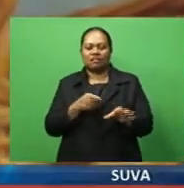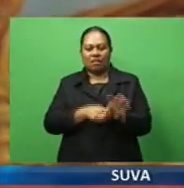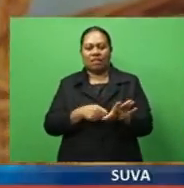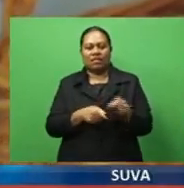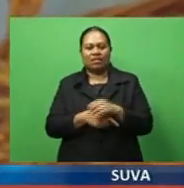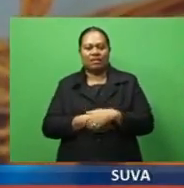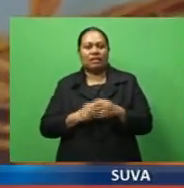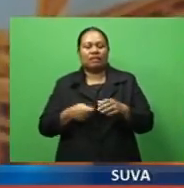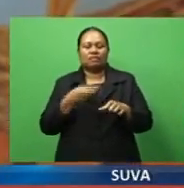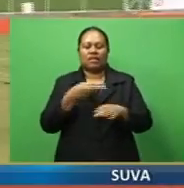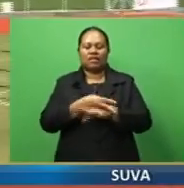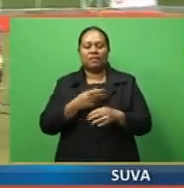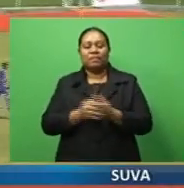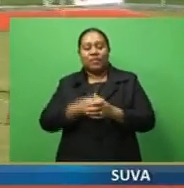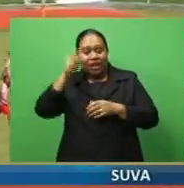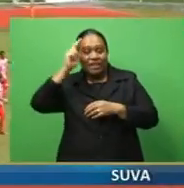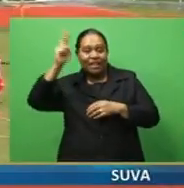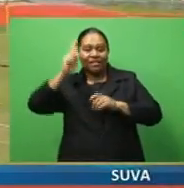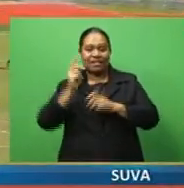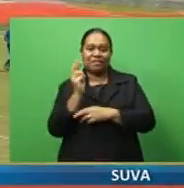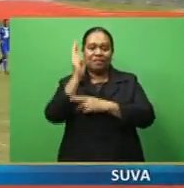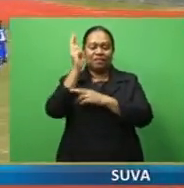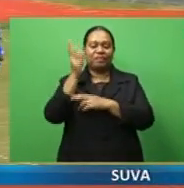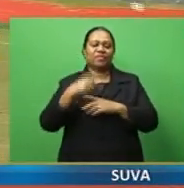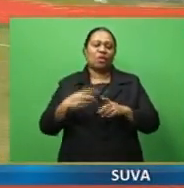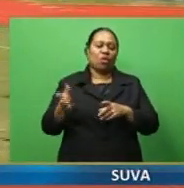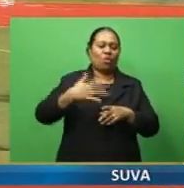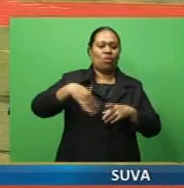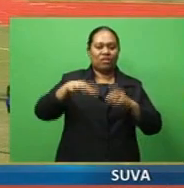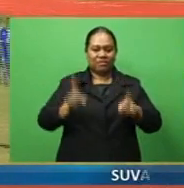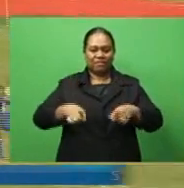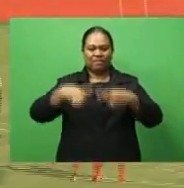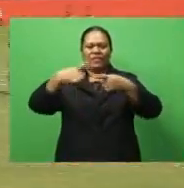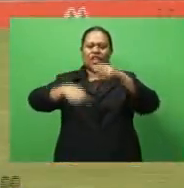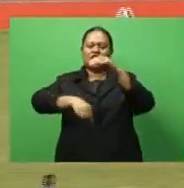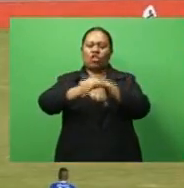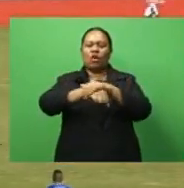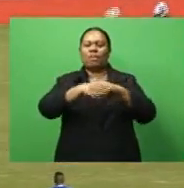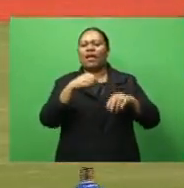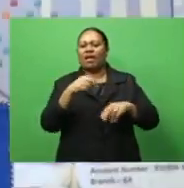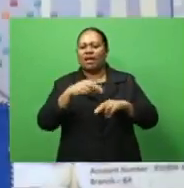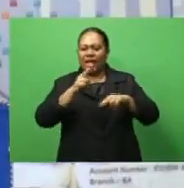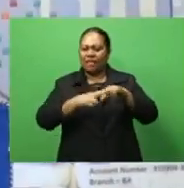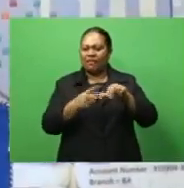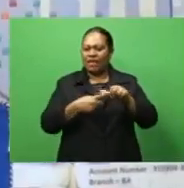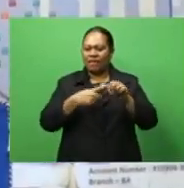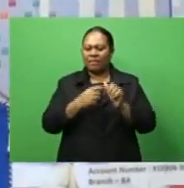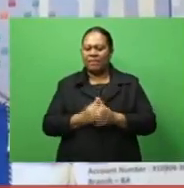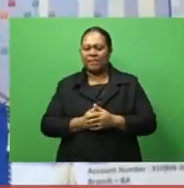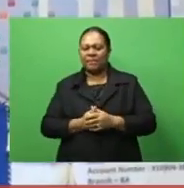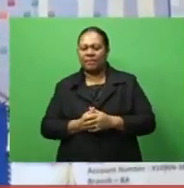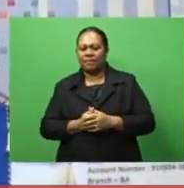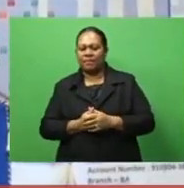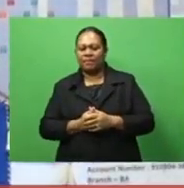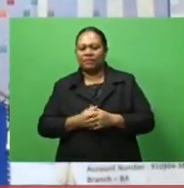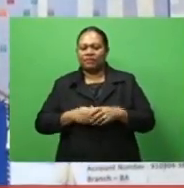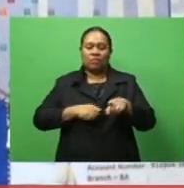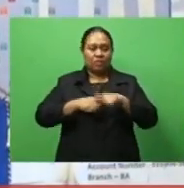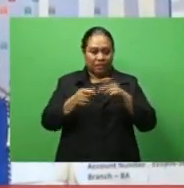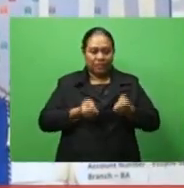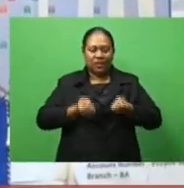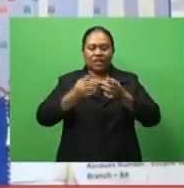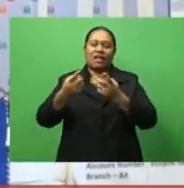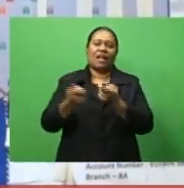Preparing our national reps for international competition tops the Fiji FA's agenda. We've got a full-on commitment for the rest of